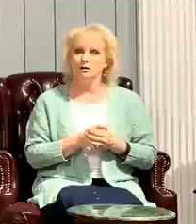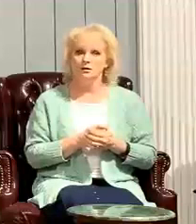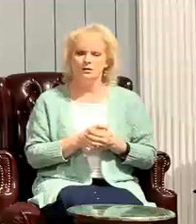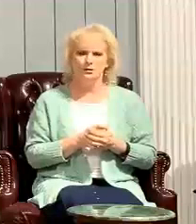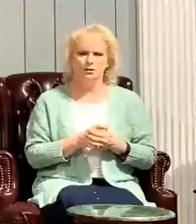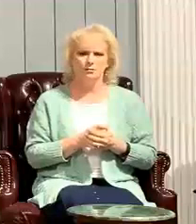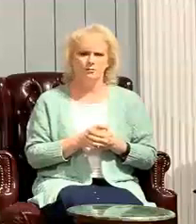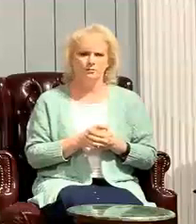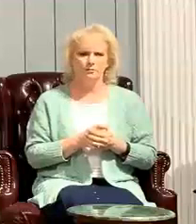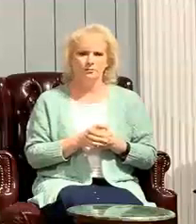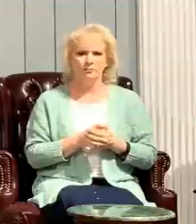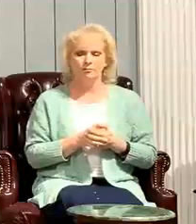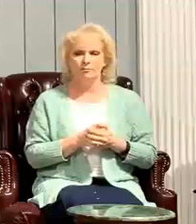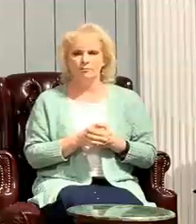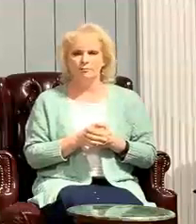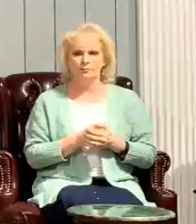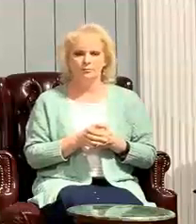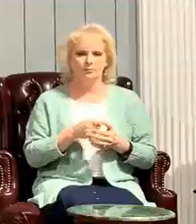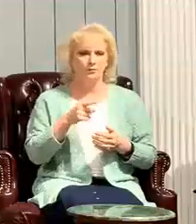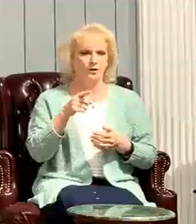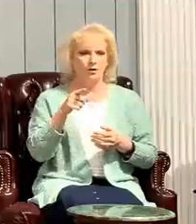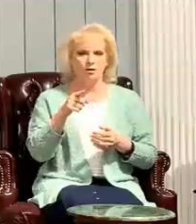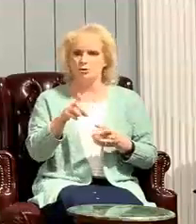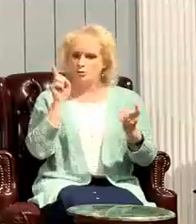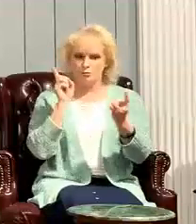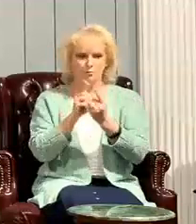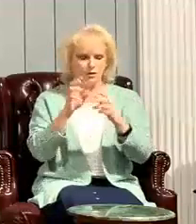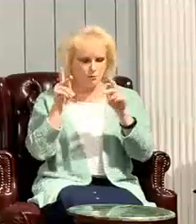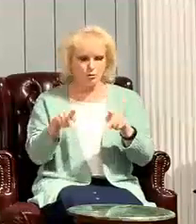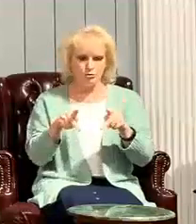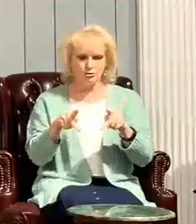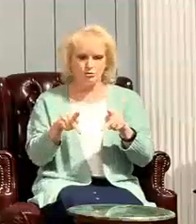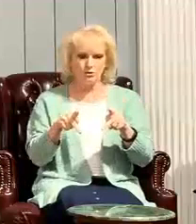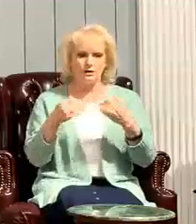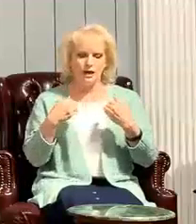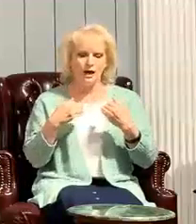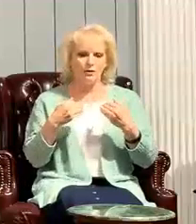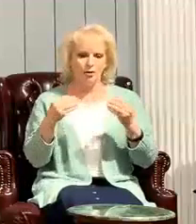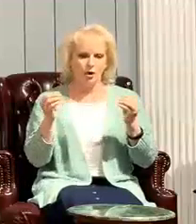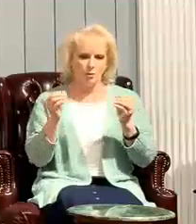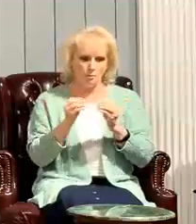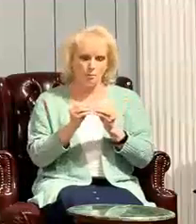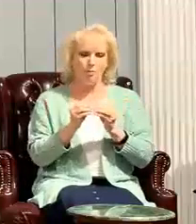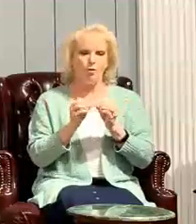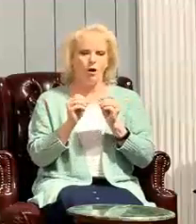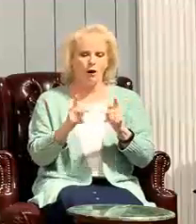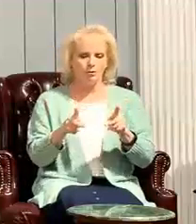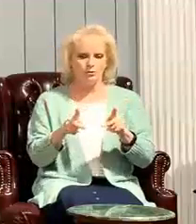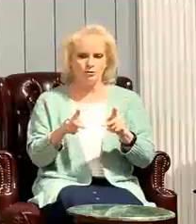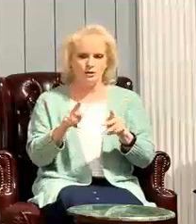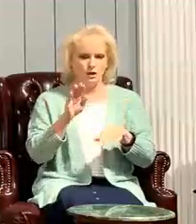You won't meet anyone who's had more opportunity to walk with God than this generation of